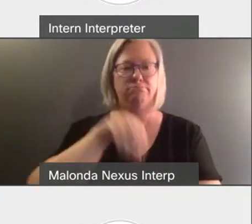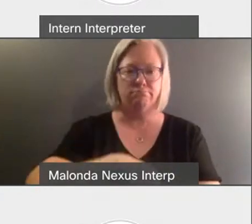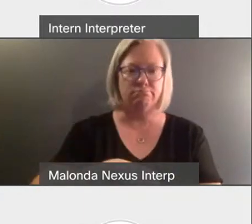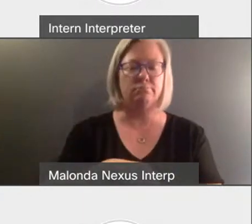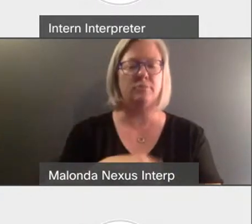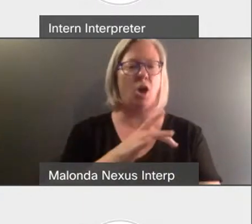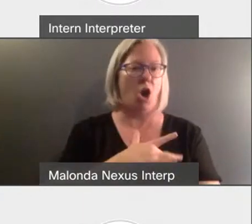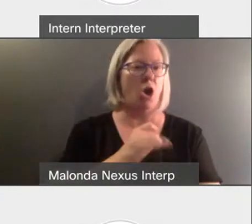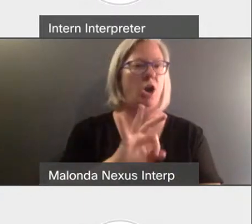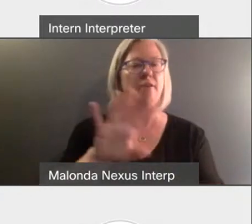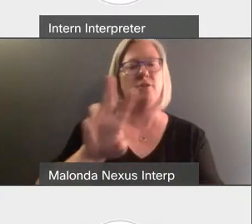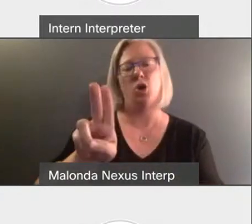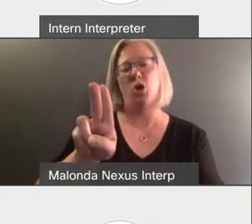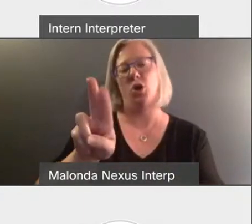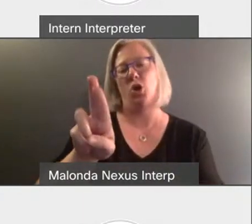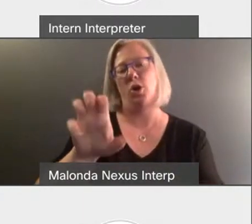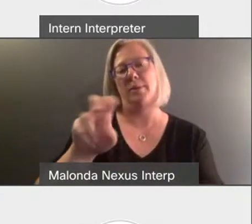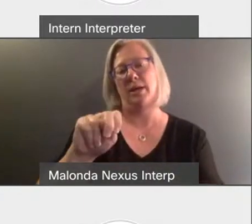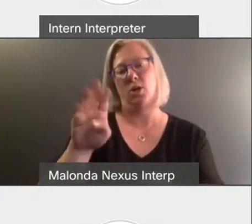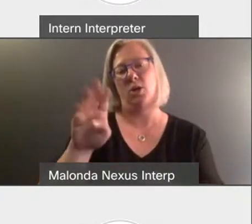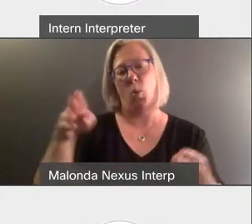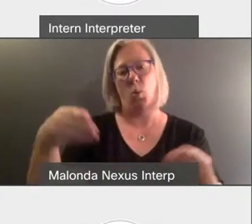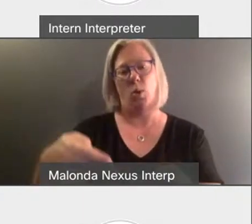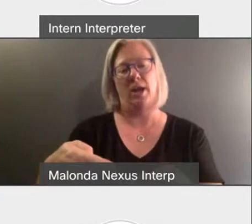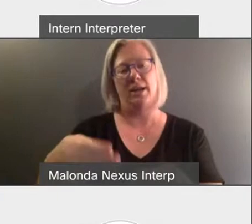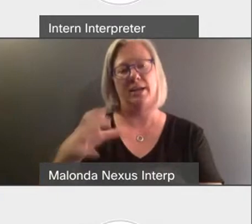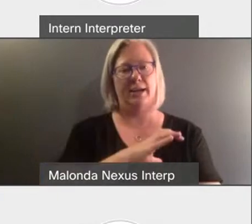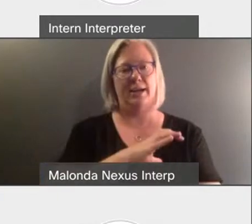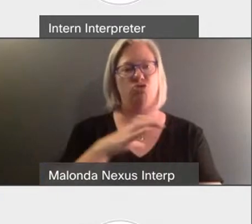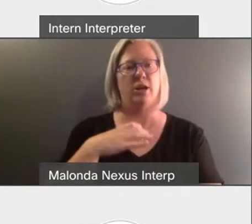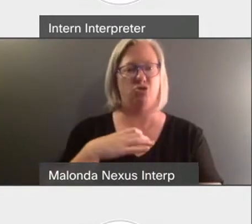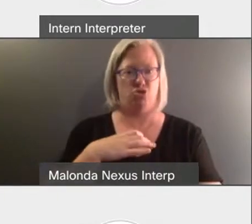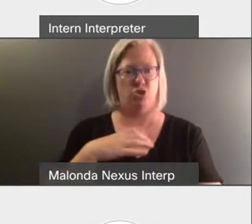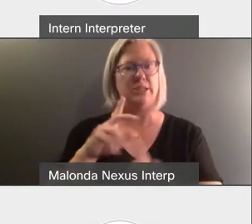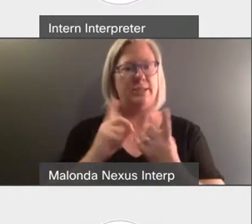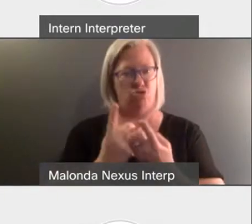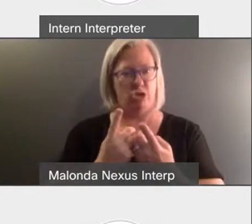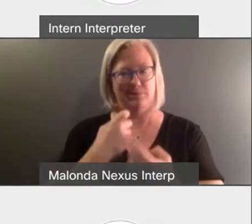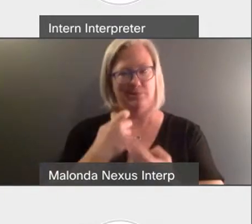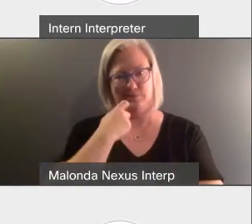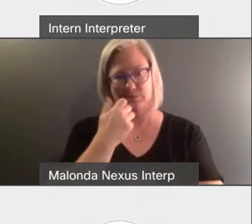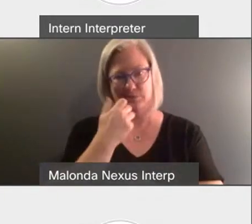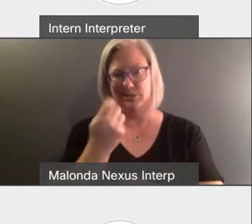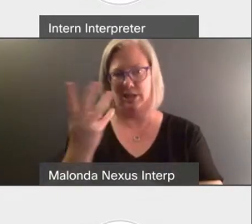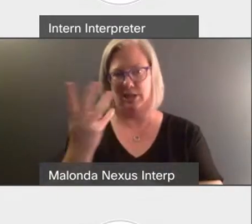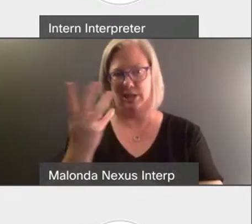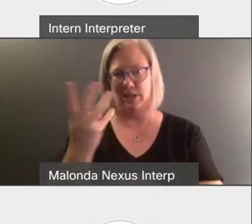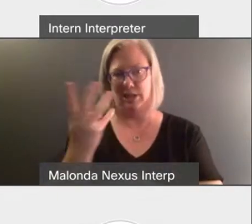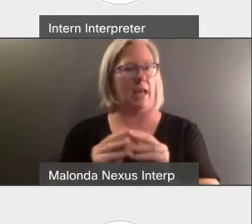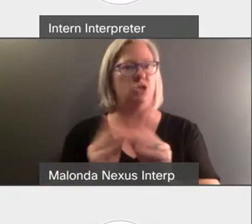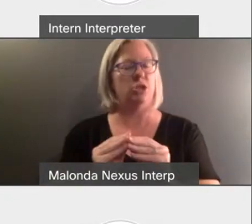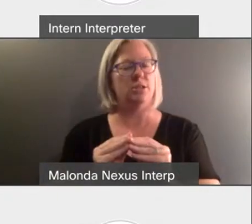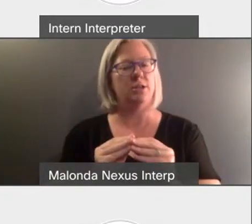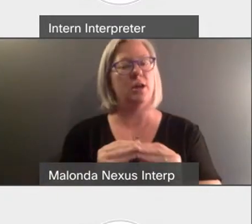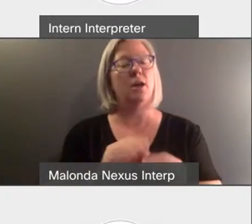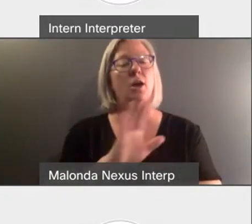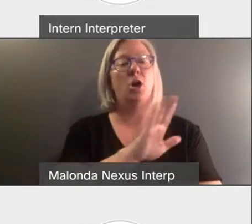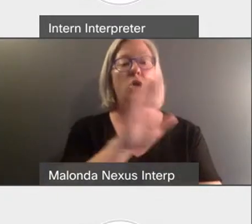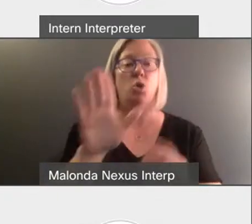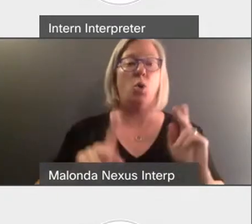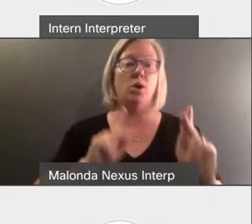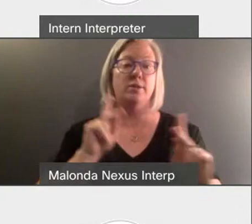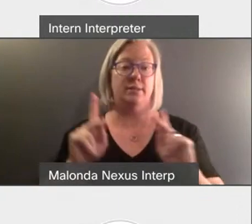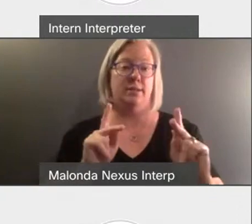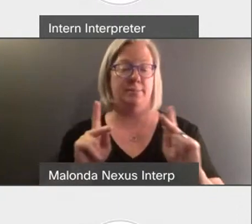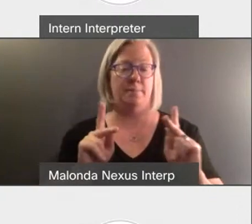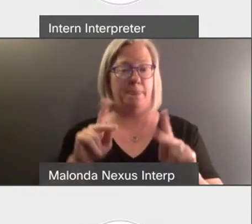urban-oriented congressional district the last several sessions. By doing so, the mutual interests of your constituents in